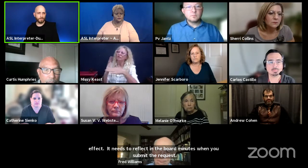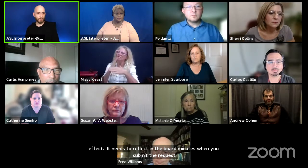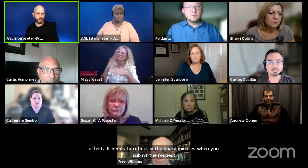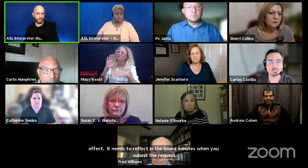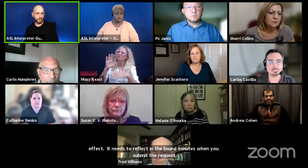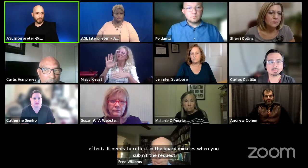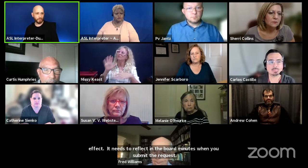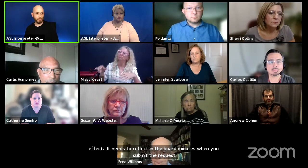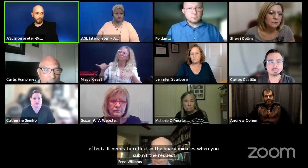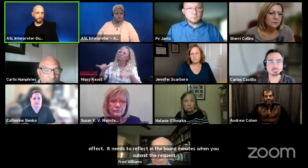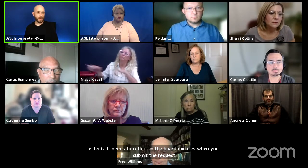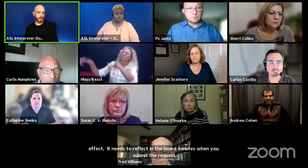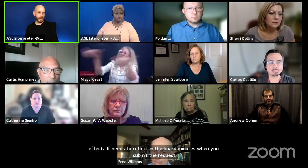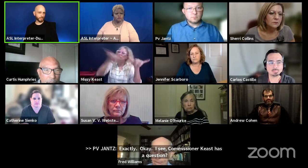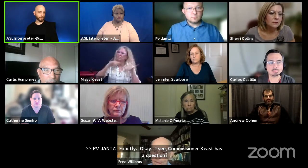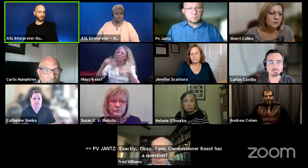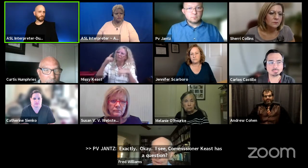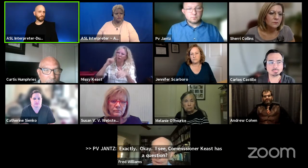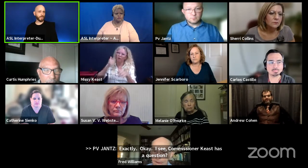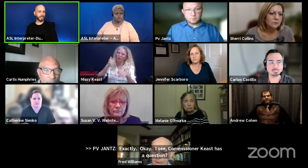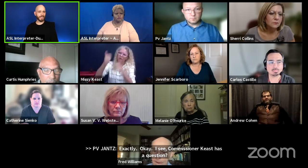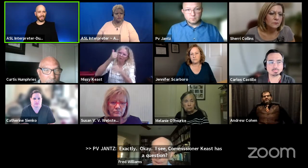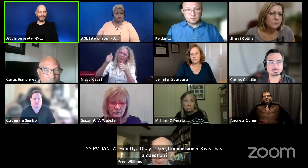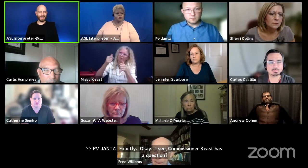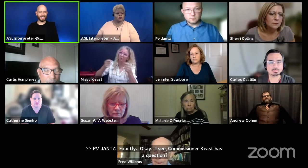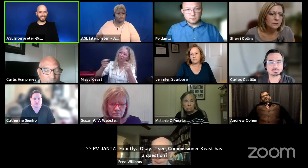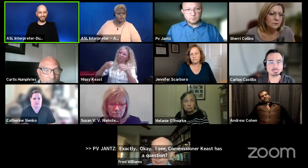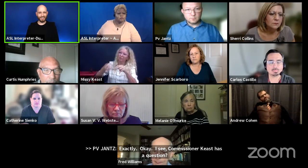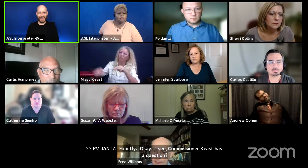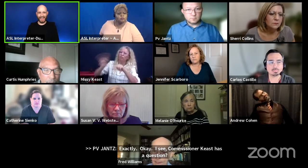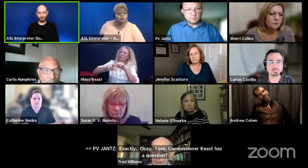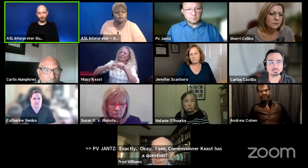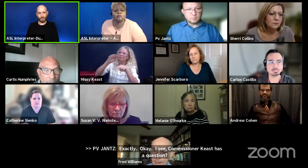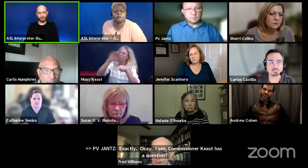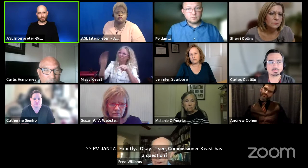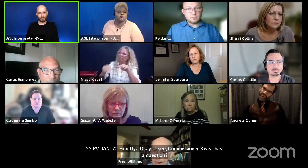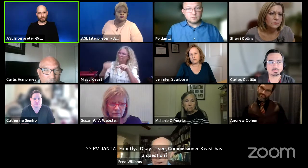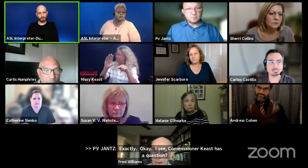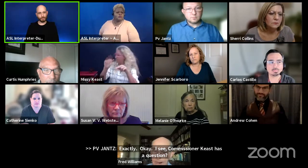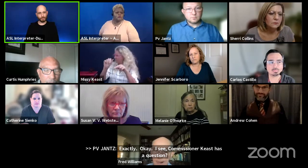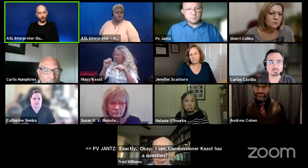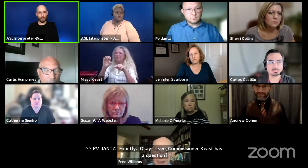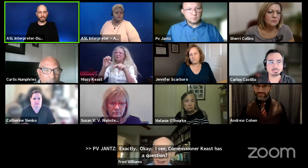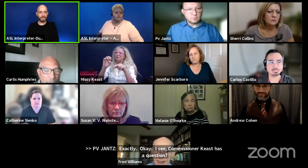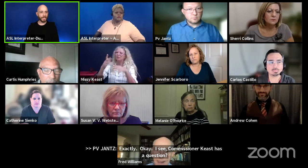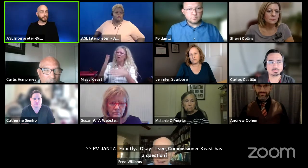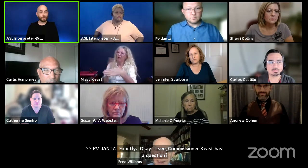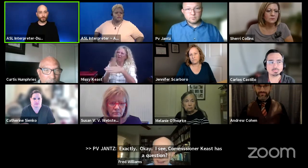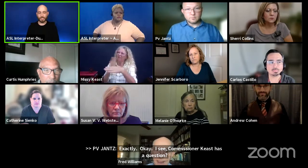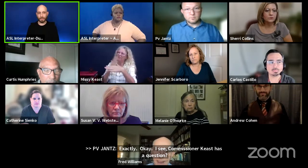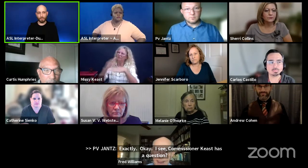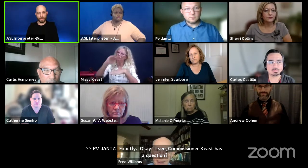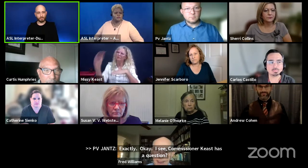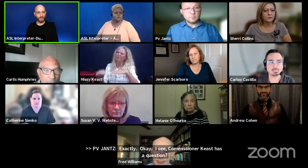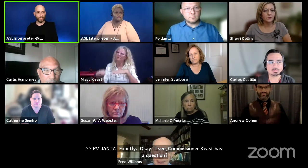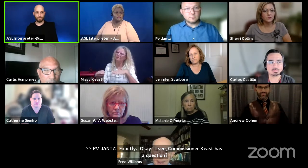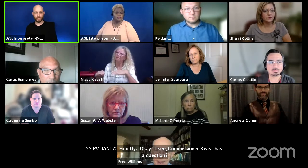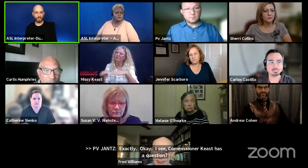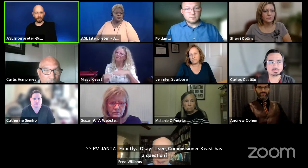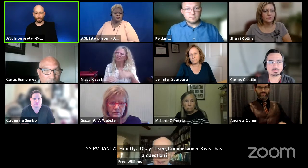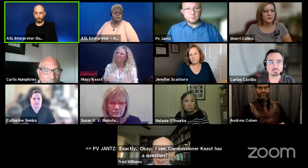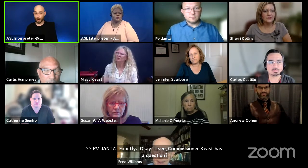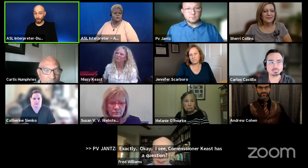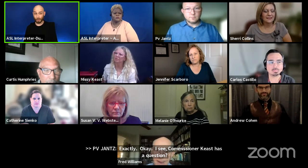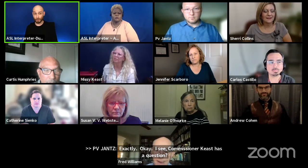This may have already been answered, but is there an average on the increase in base pay